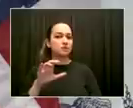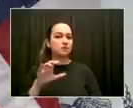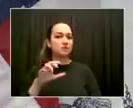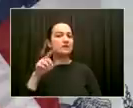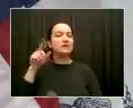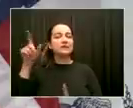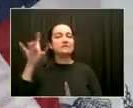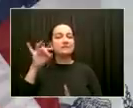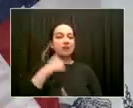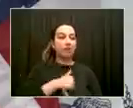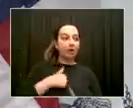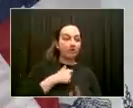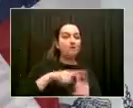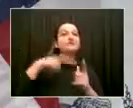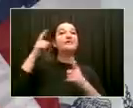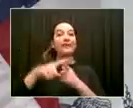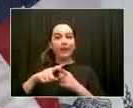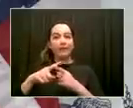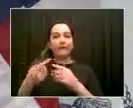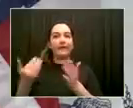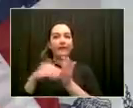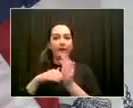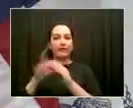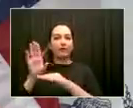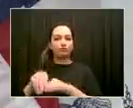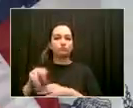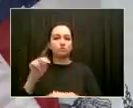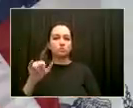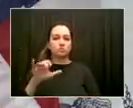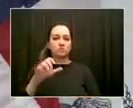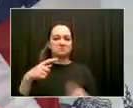was disrespectful to the people of New York City.